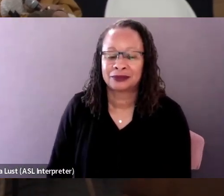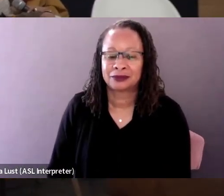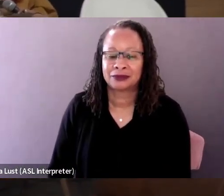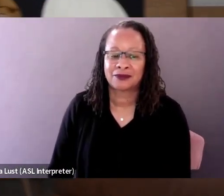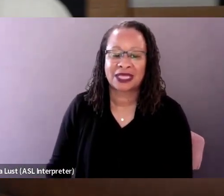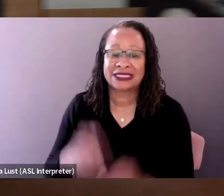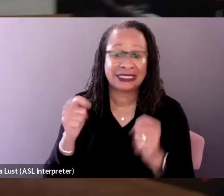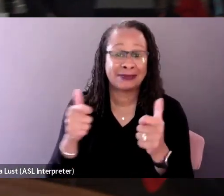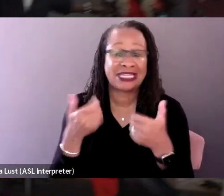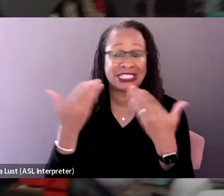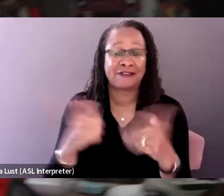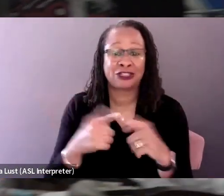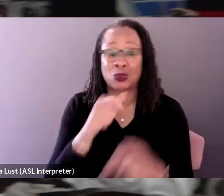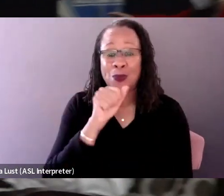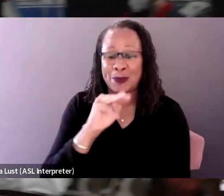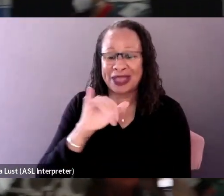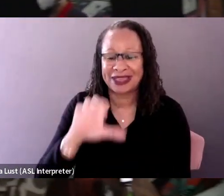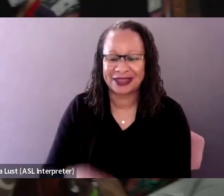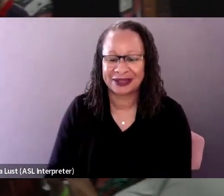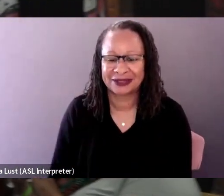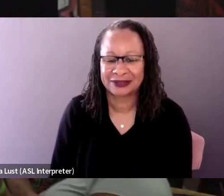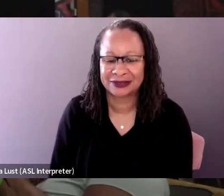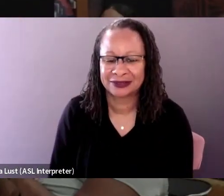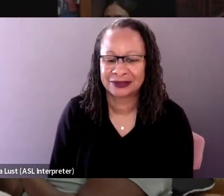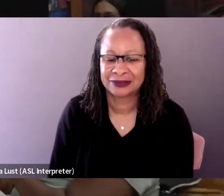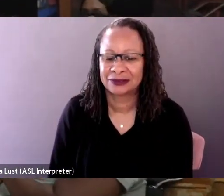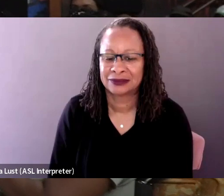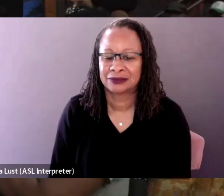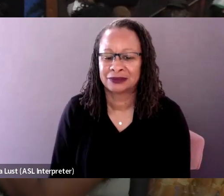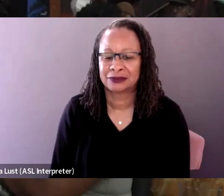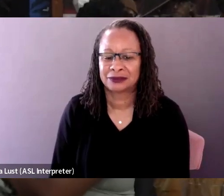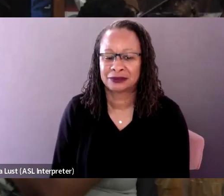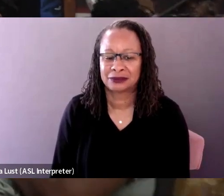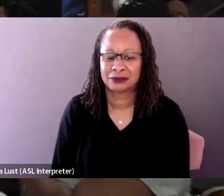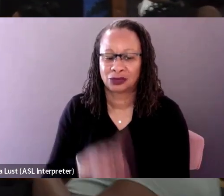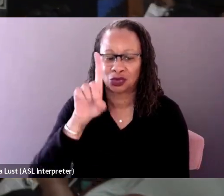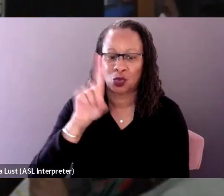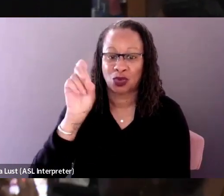Okay. Thank you, Cheryl. And I think just one question. One question, just one.